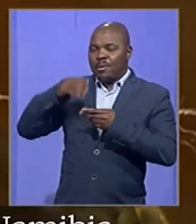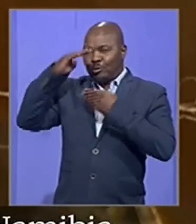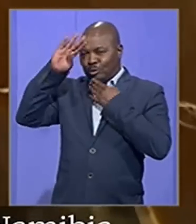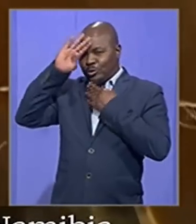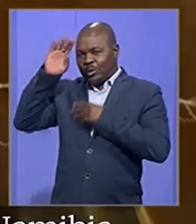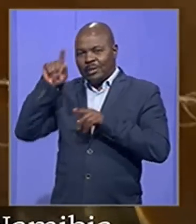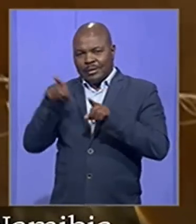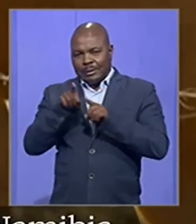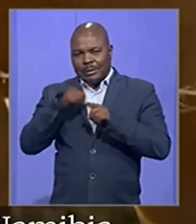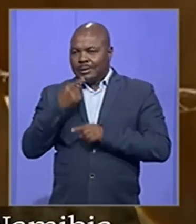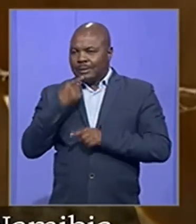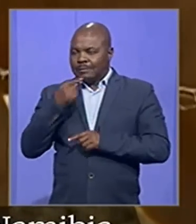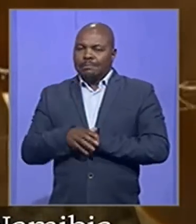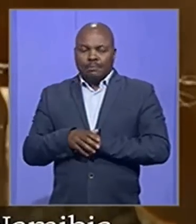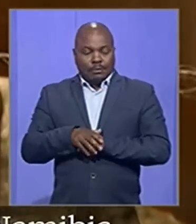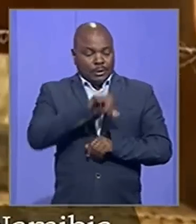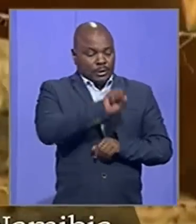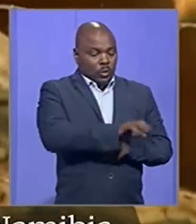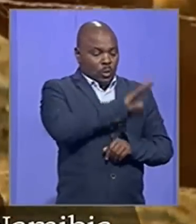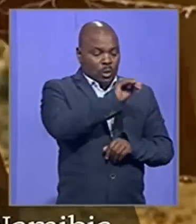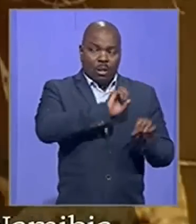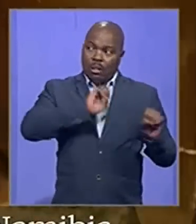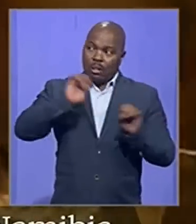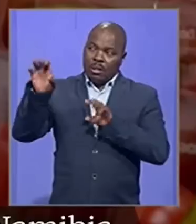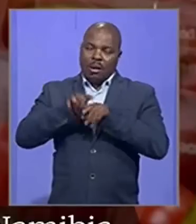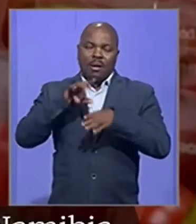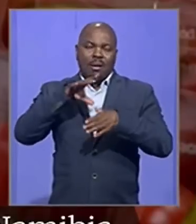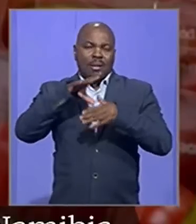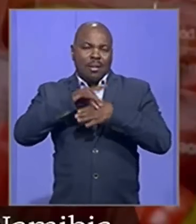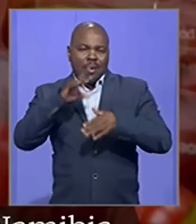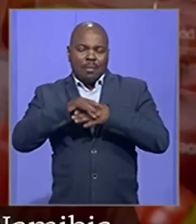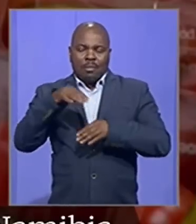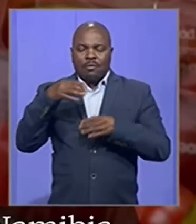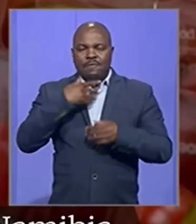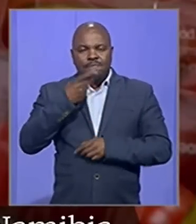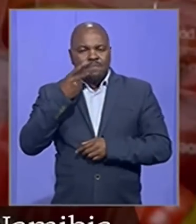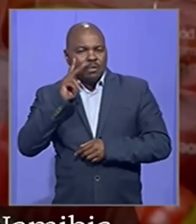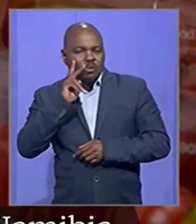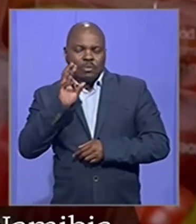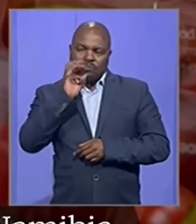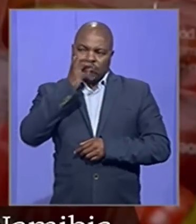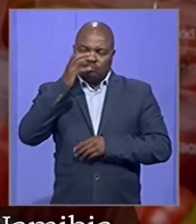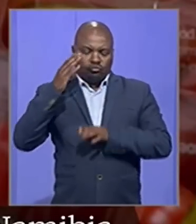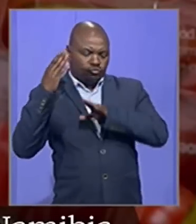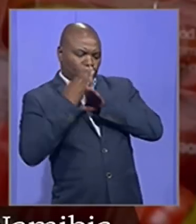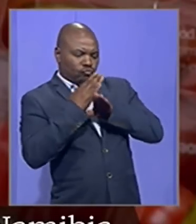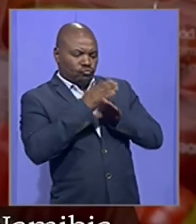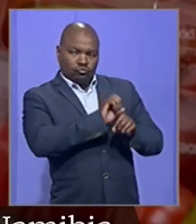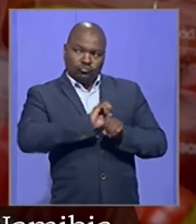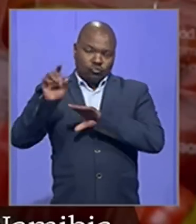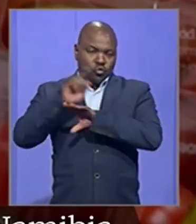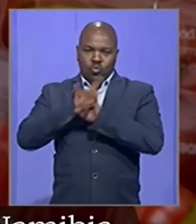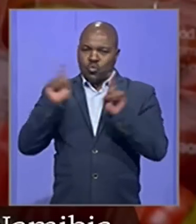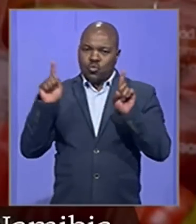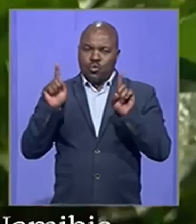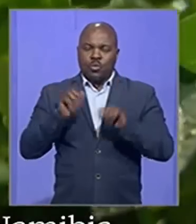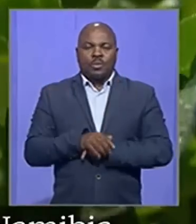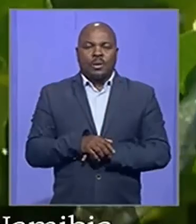tshwetso ya go atolosa thibelo ya thomelogare ya dikuno jaaka nama, merogo le maungo go tswa mo Afrika Borwa go ya kwa dinageng